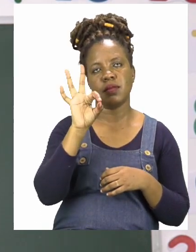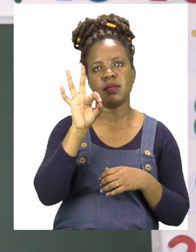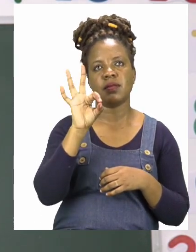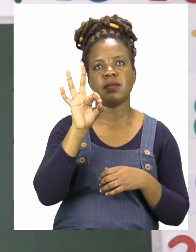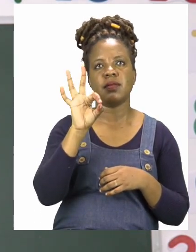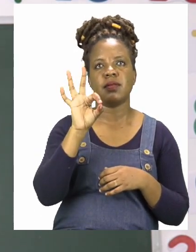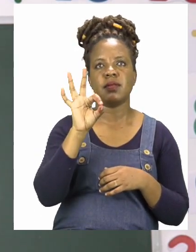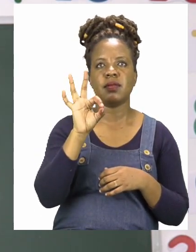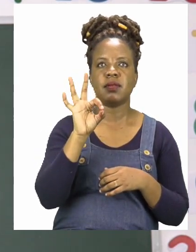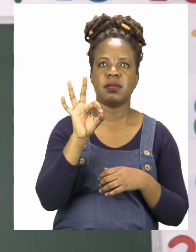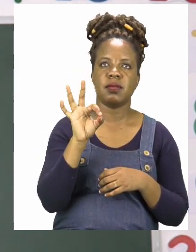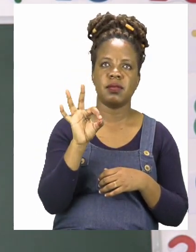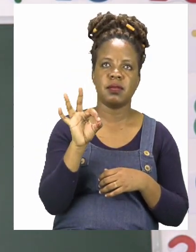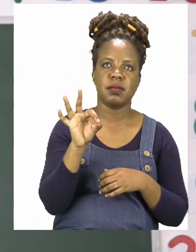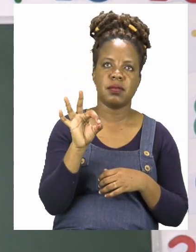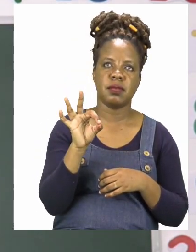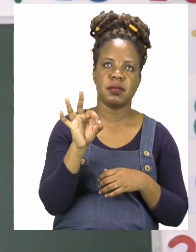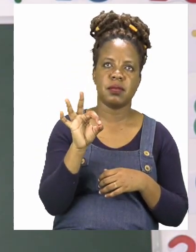89.